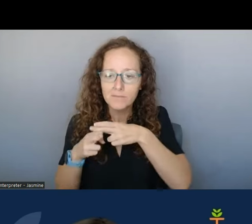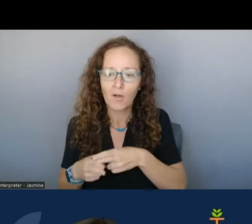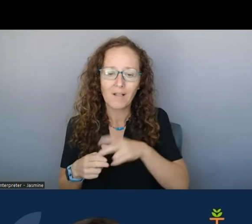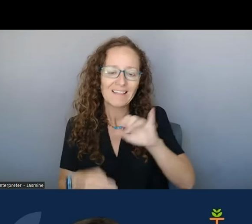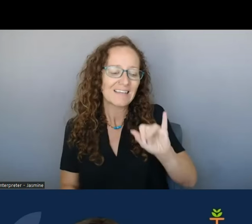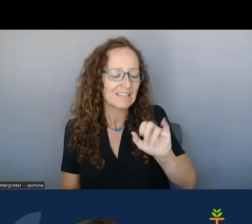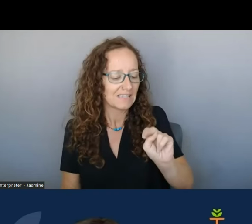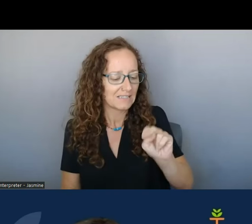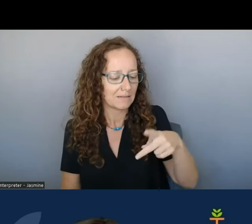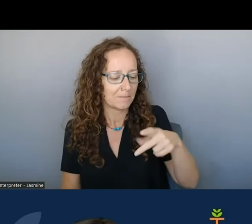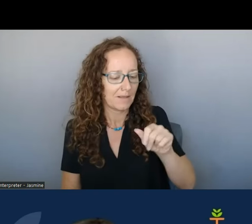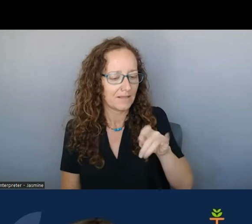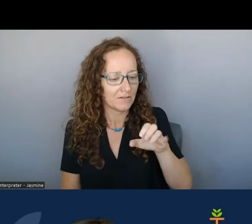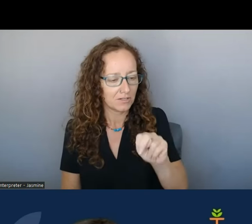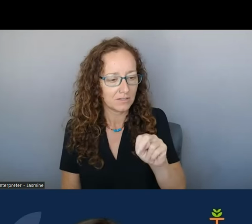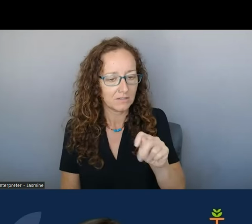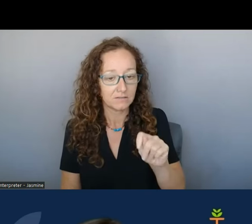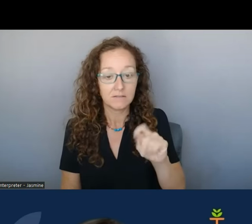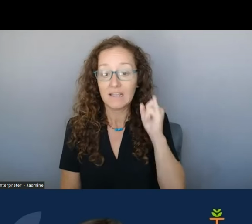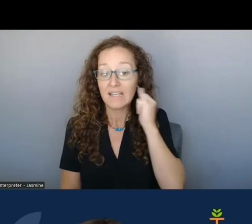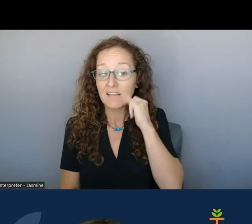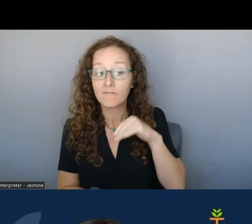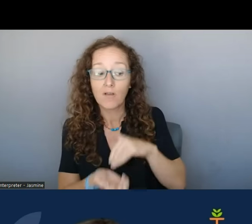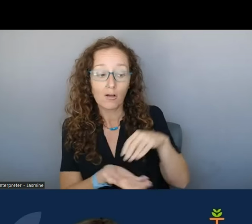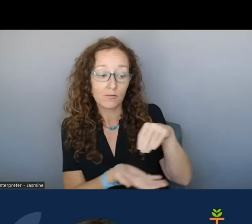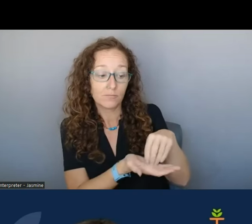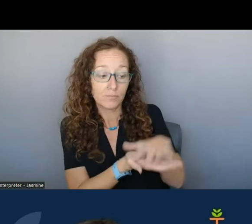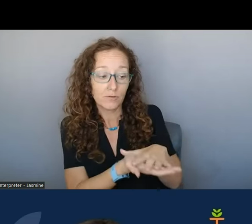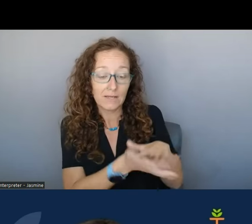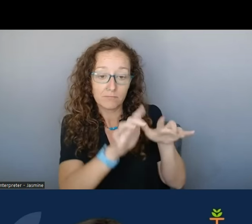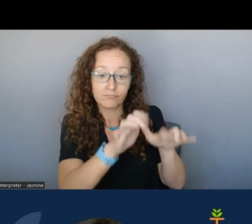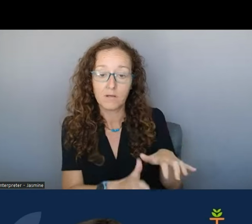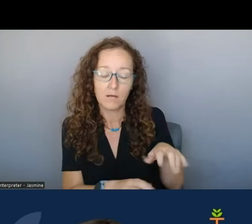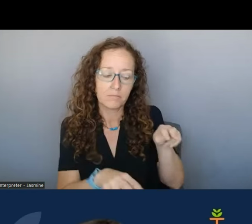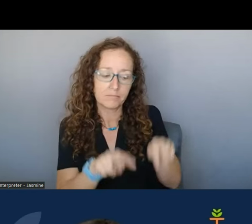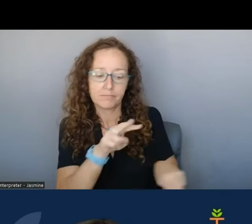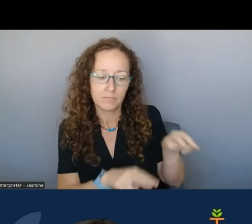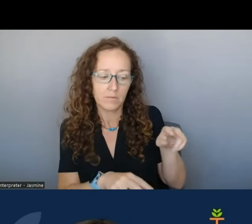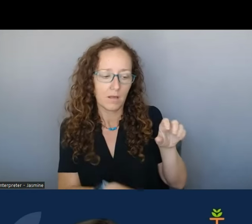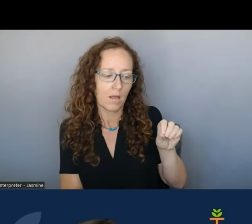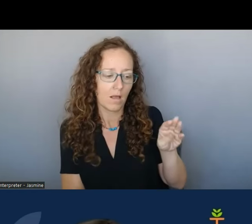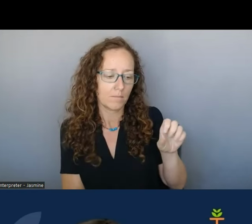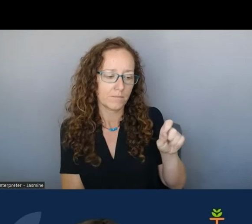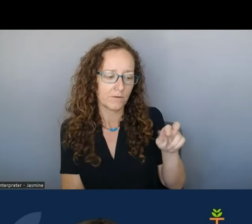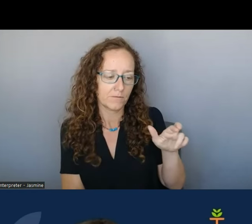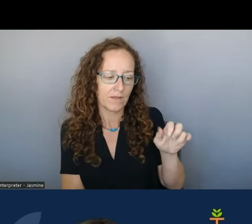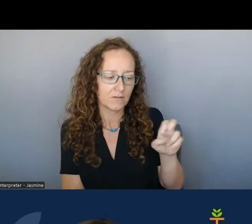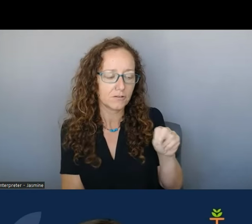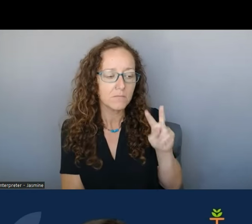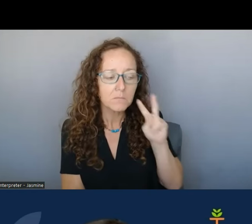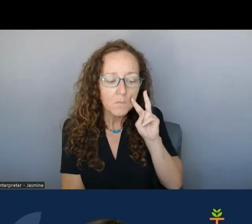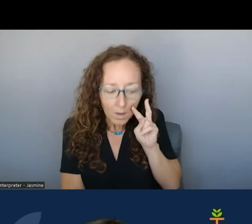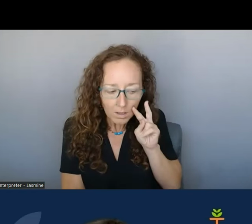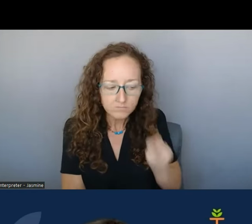if you're under observation, that is where they're just monitoring you and you haven't been formally admitted, Part A will not cover this, and that